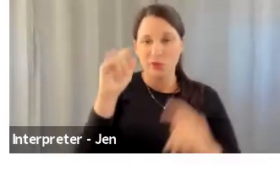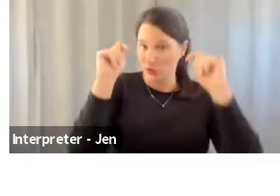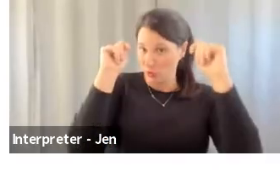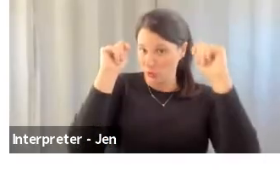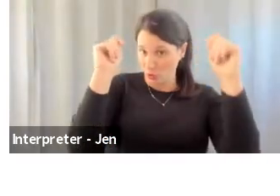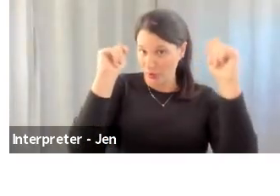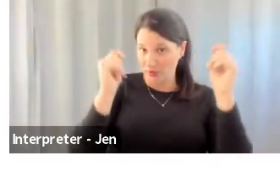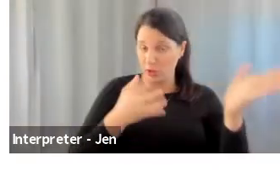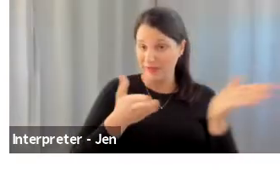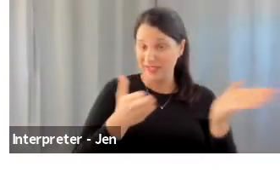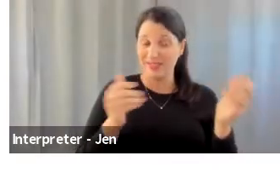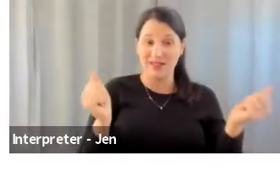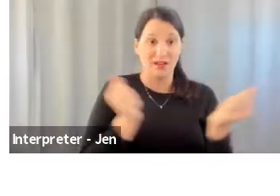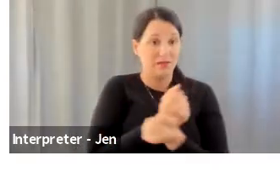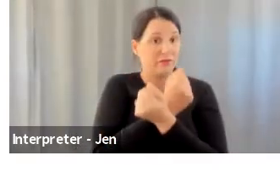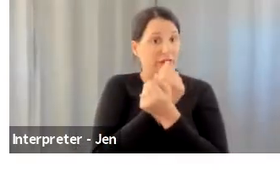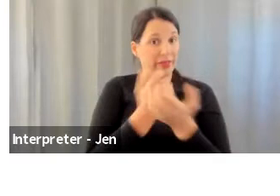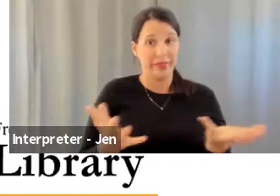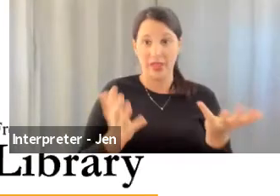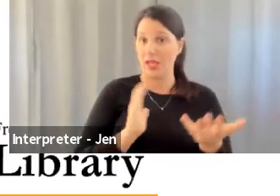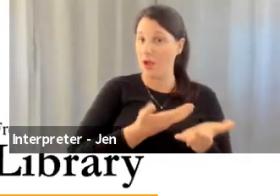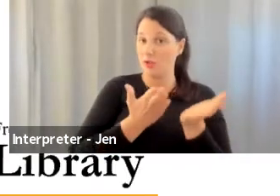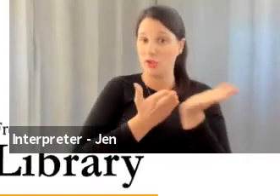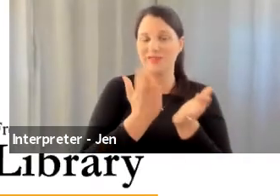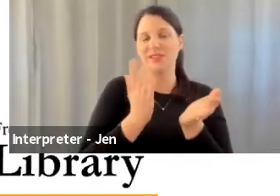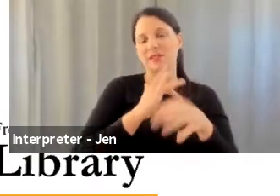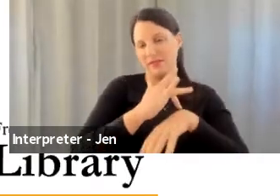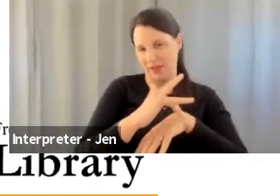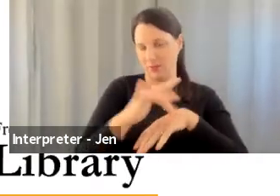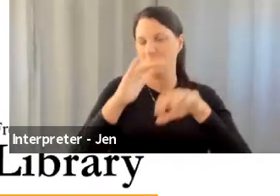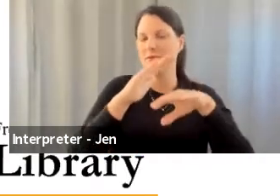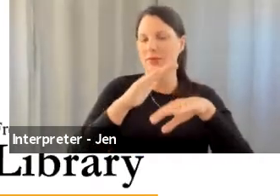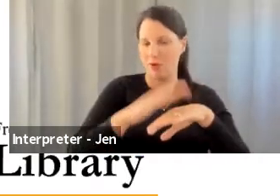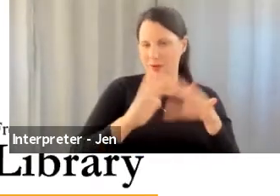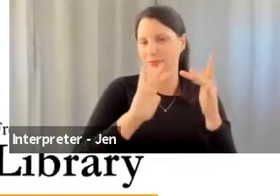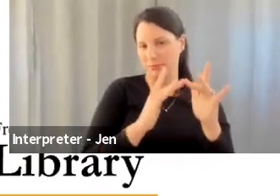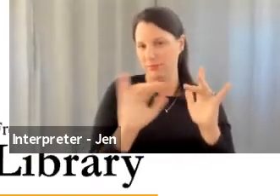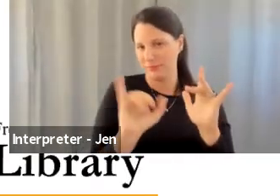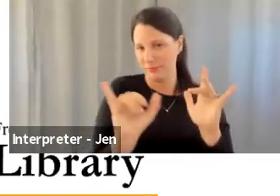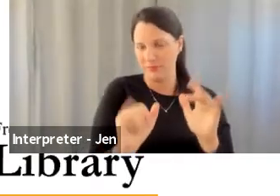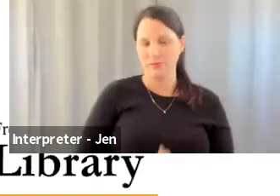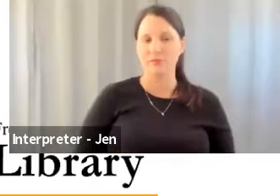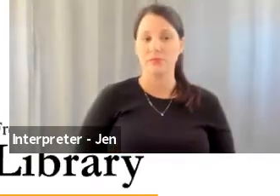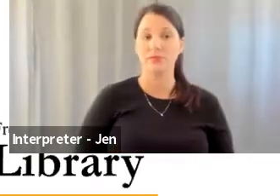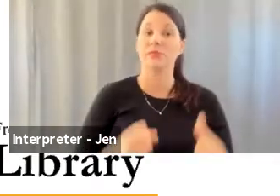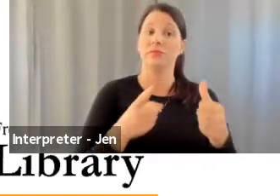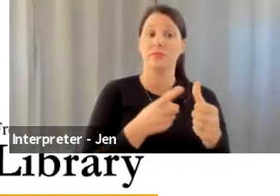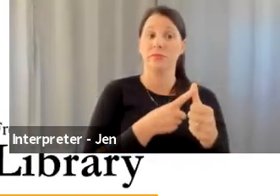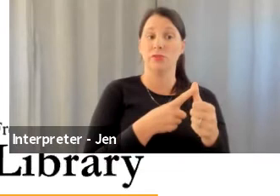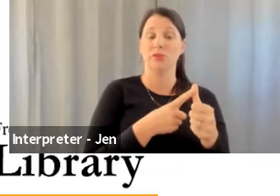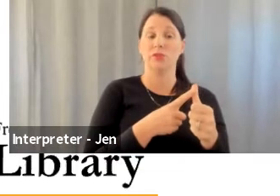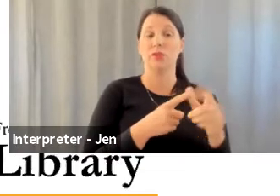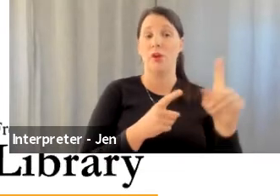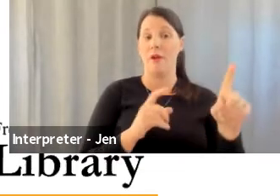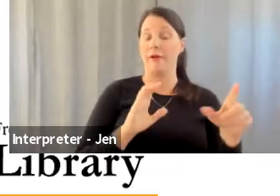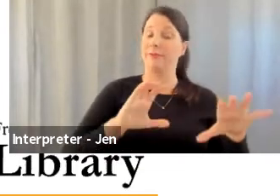our services are available online as well. So first things first is our library collections.